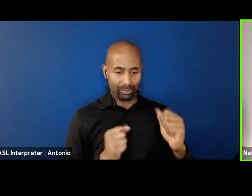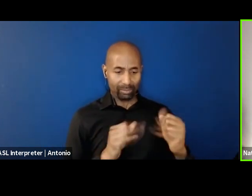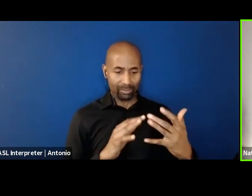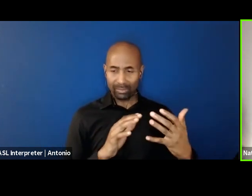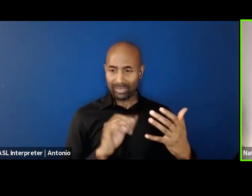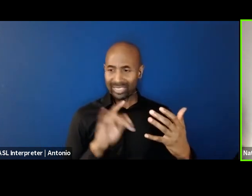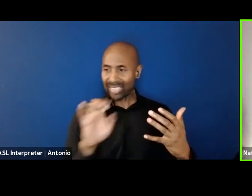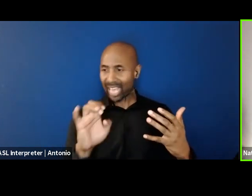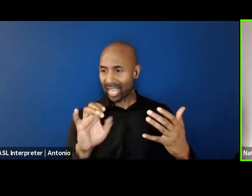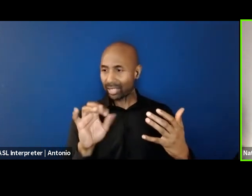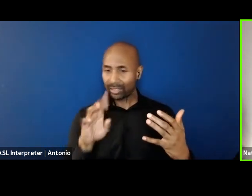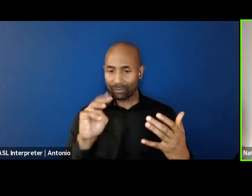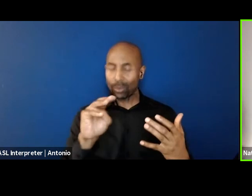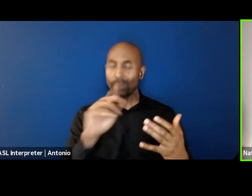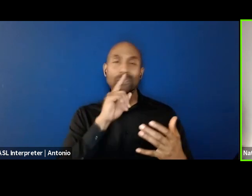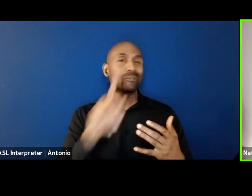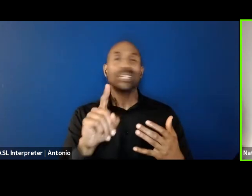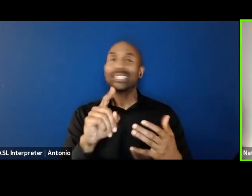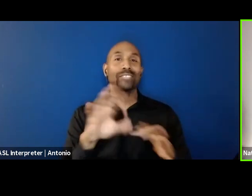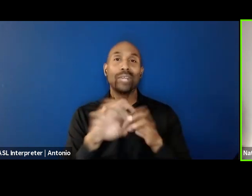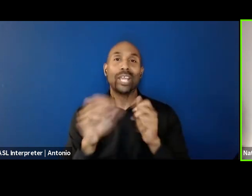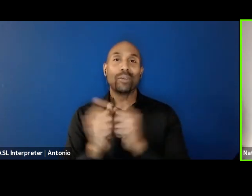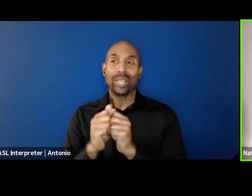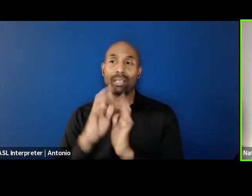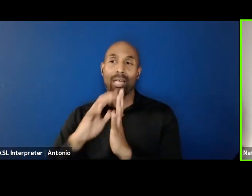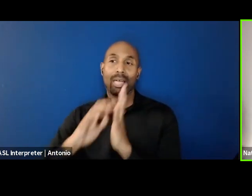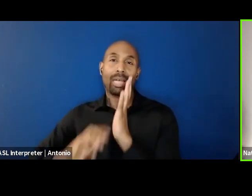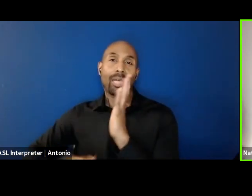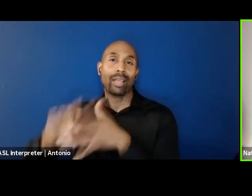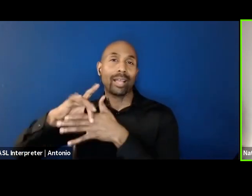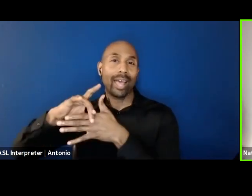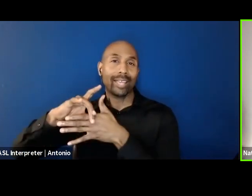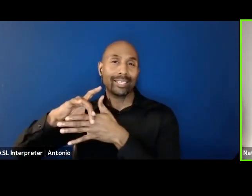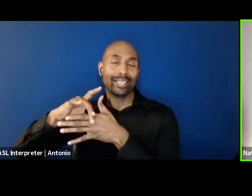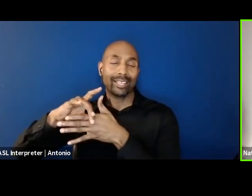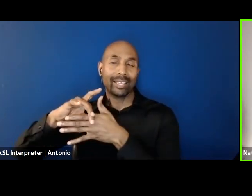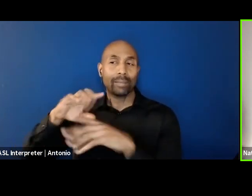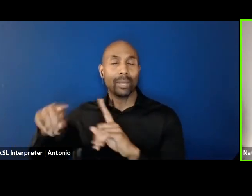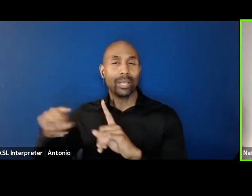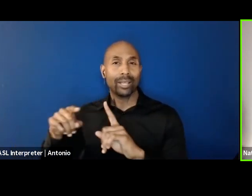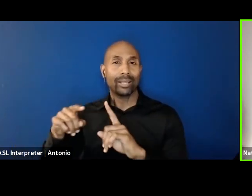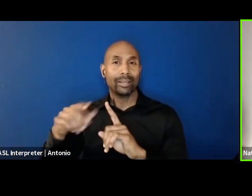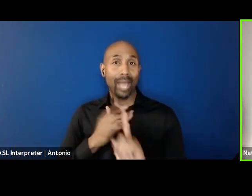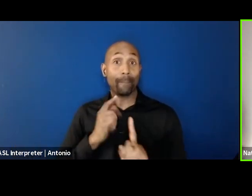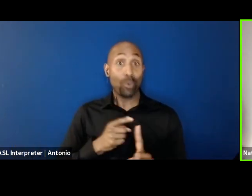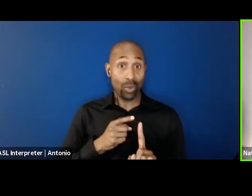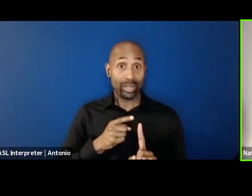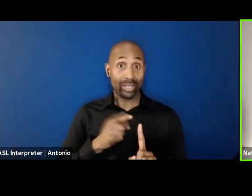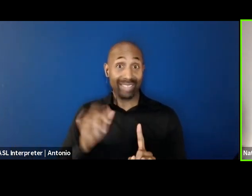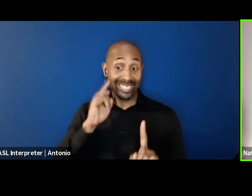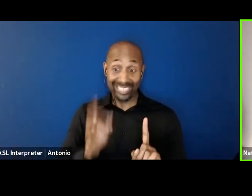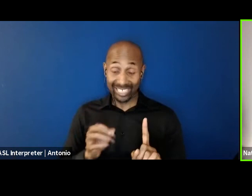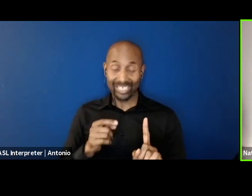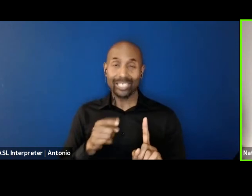form? Point as well wondered, asking out loud,